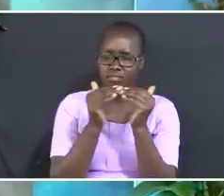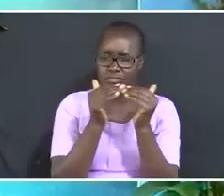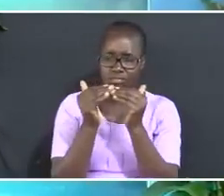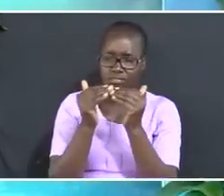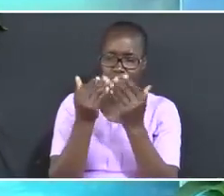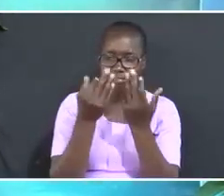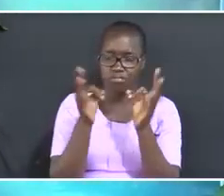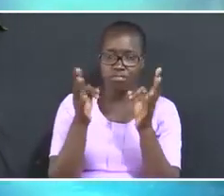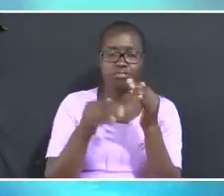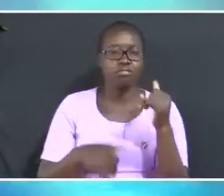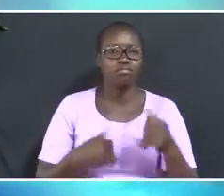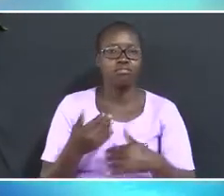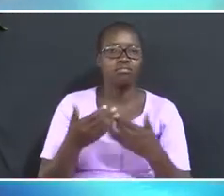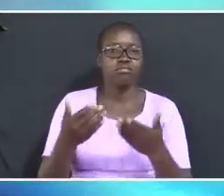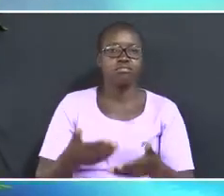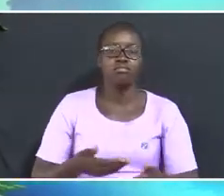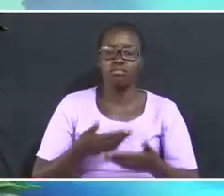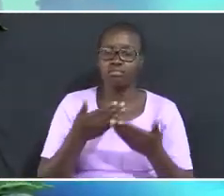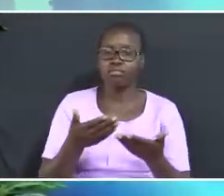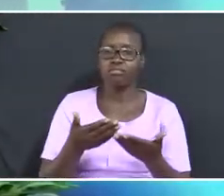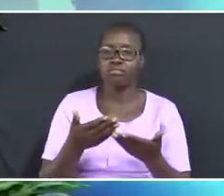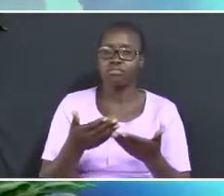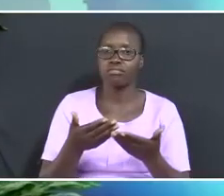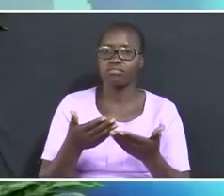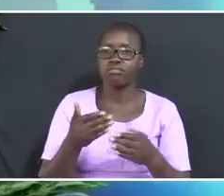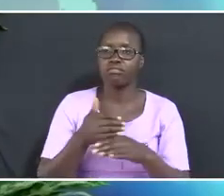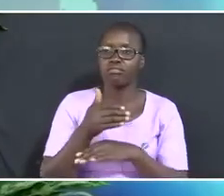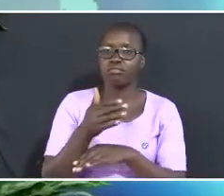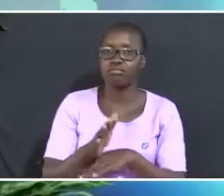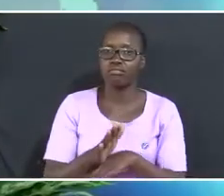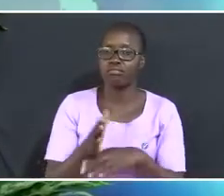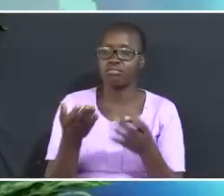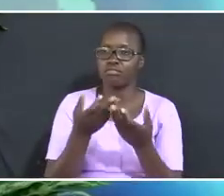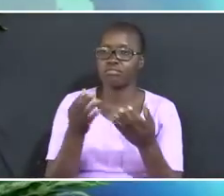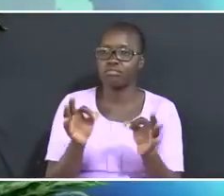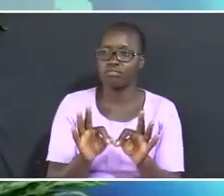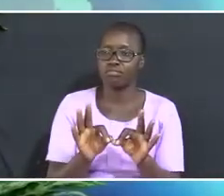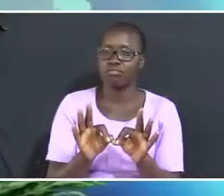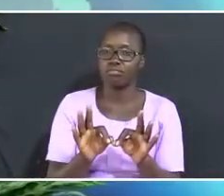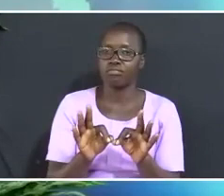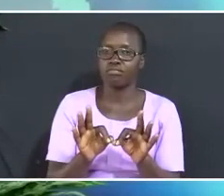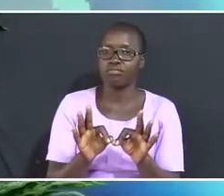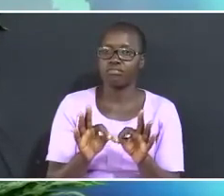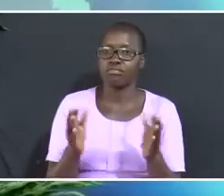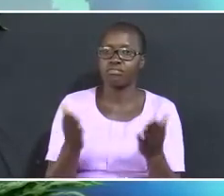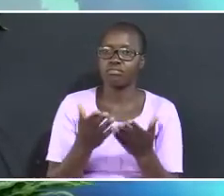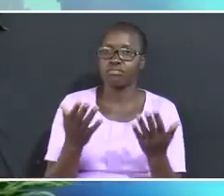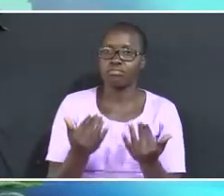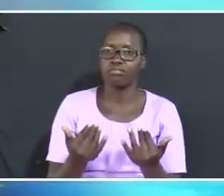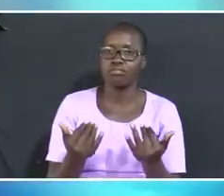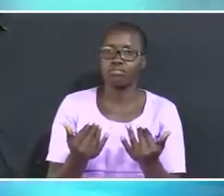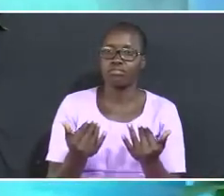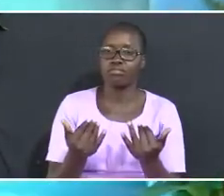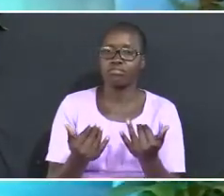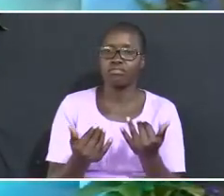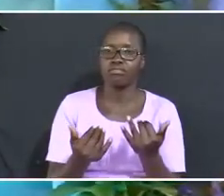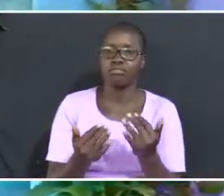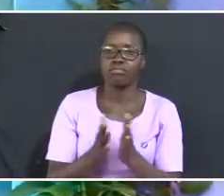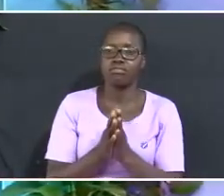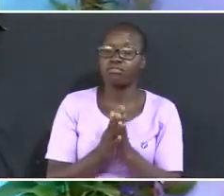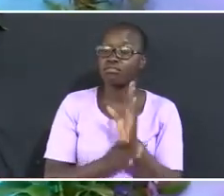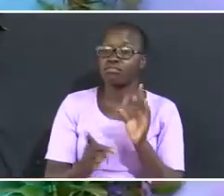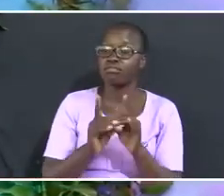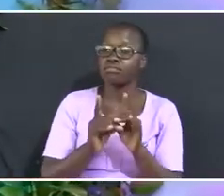enjoying, and that brings out the external freedom, where now we need the legal